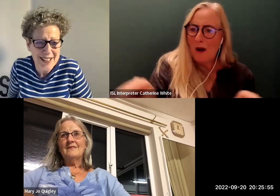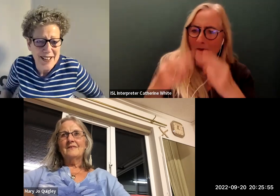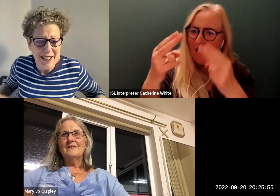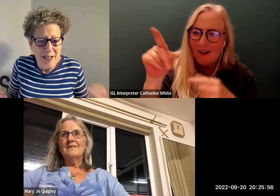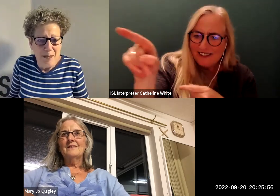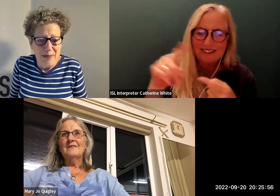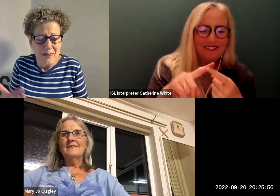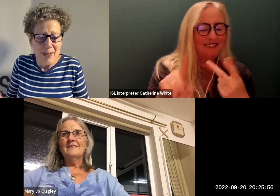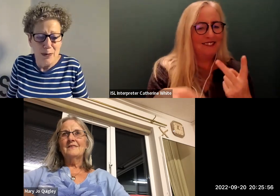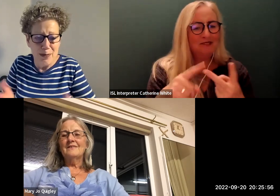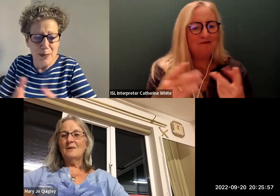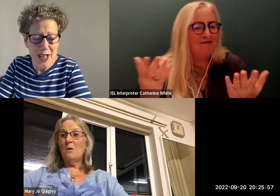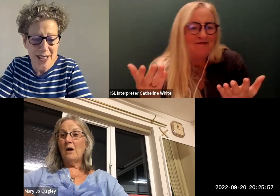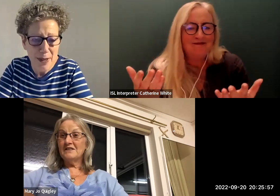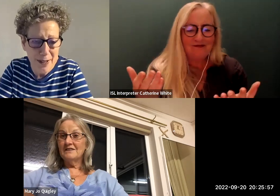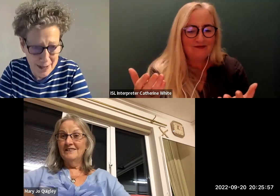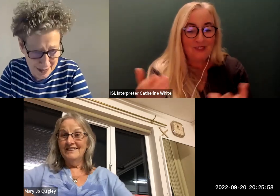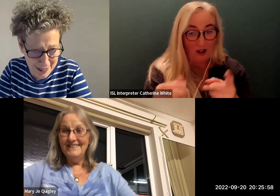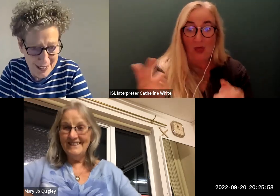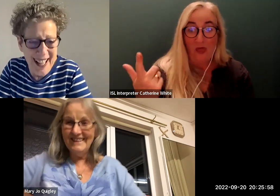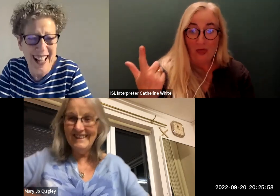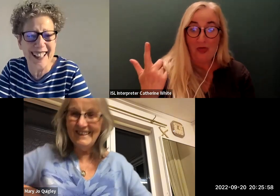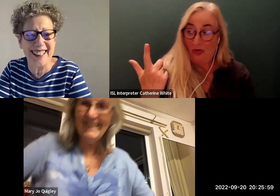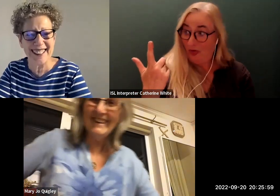And The was it some? whites.